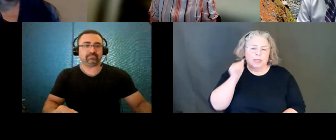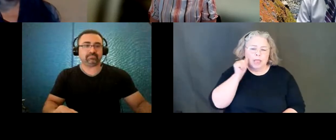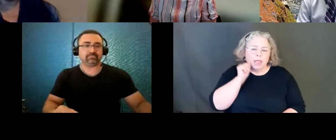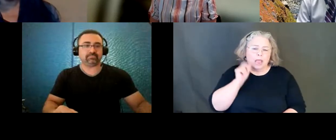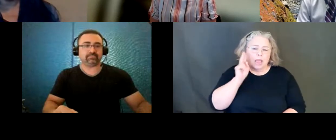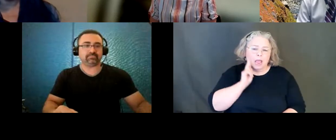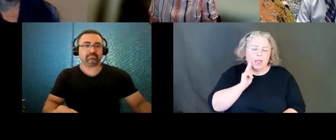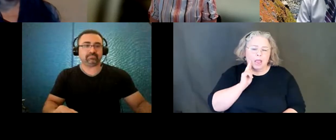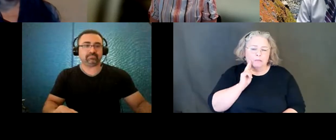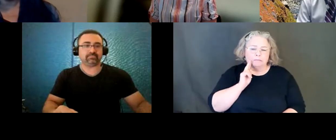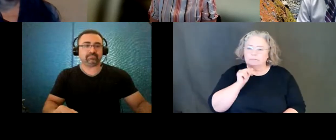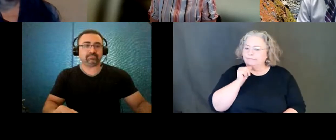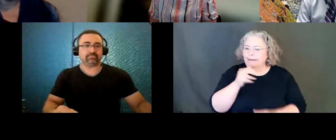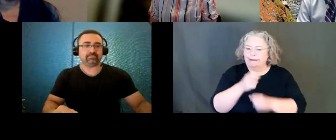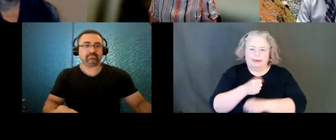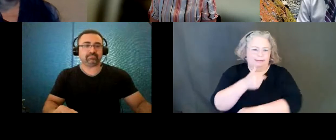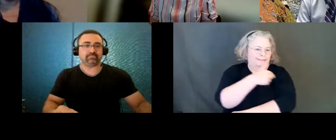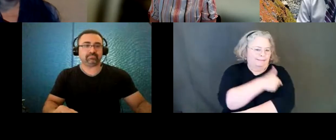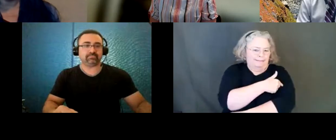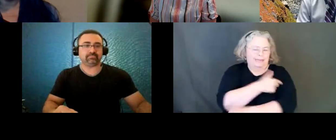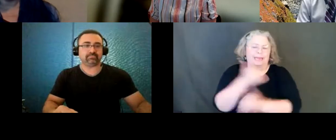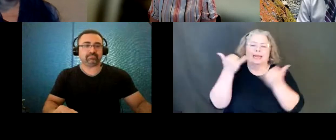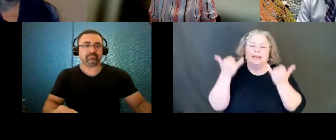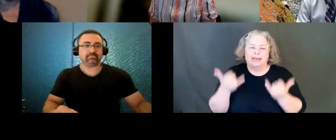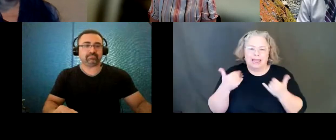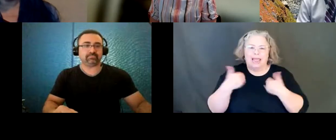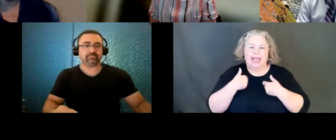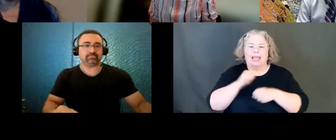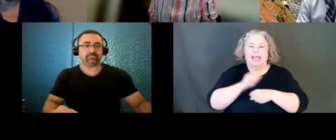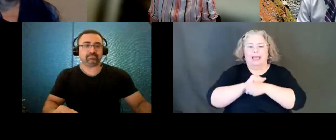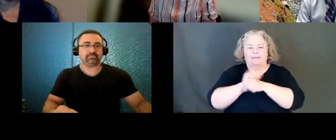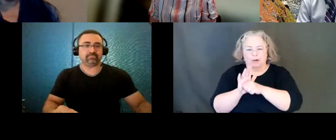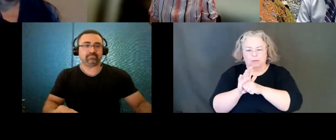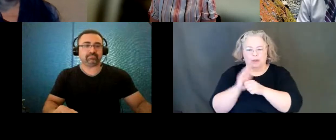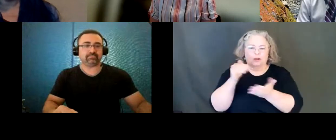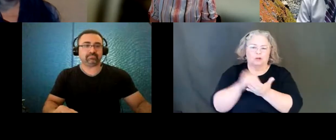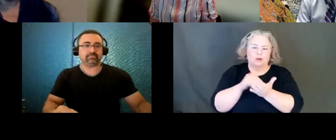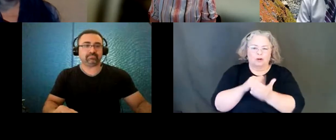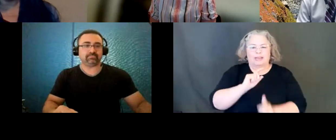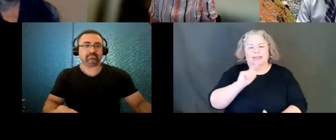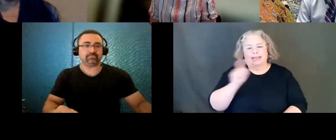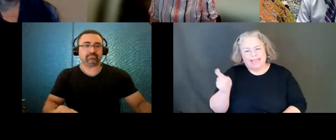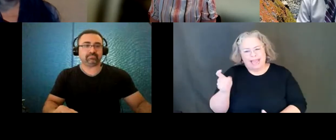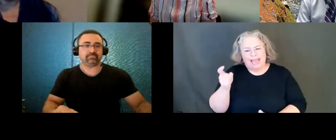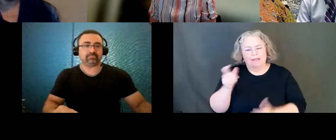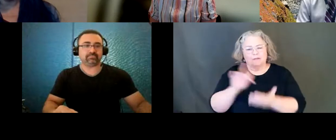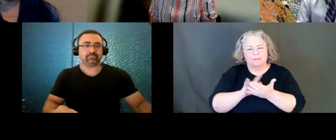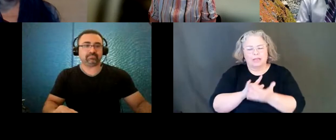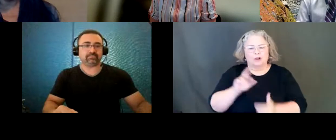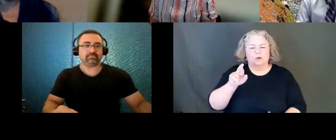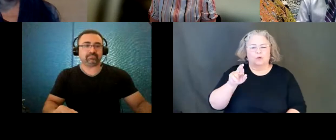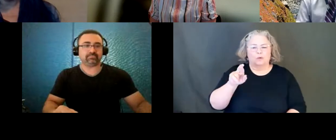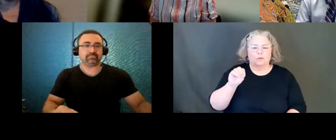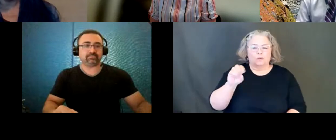have COVID. Their doctor gave them remdesivir. How successful is that treatment? and